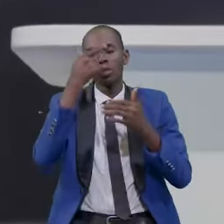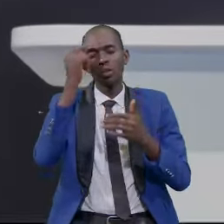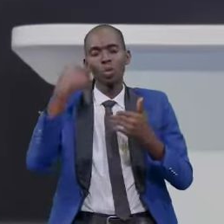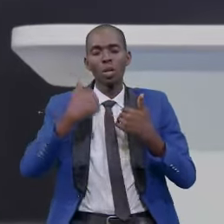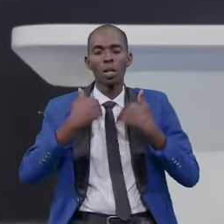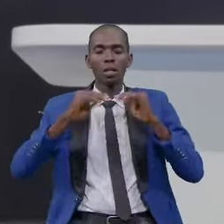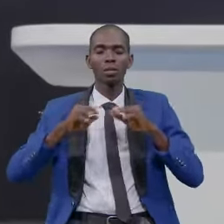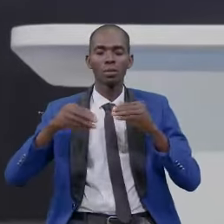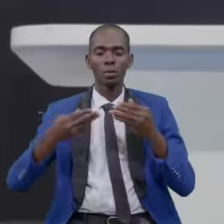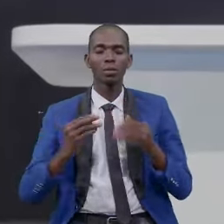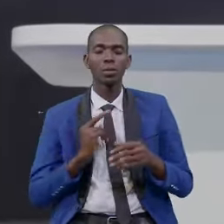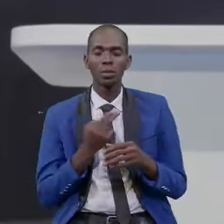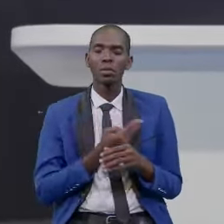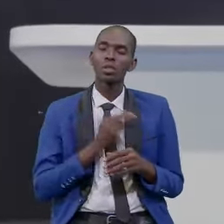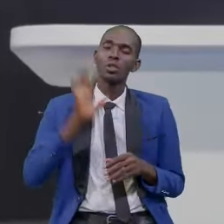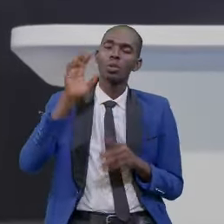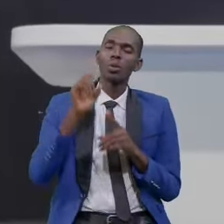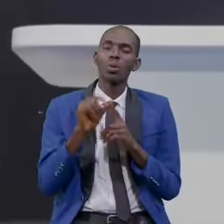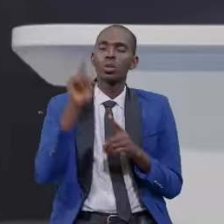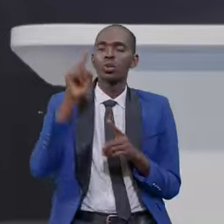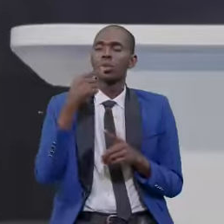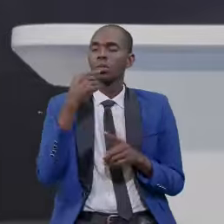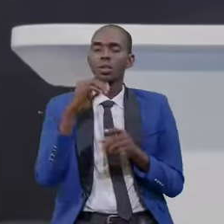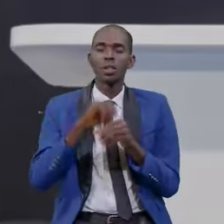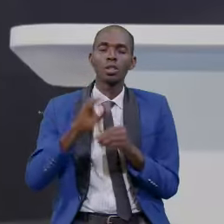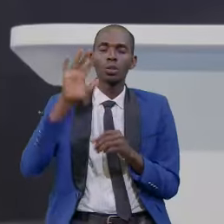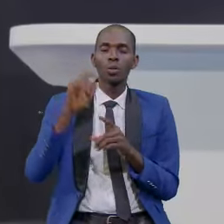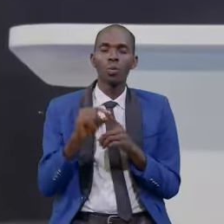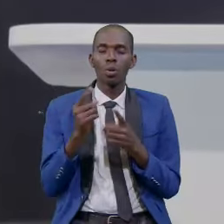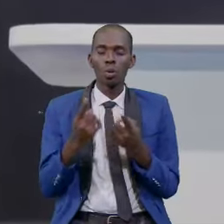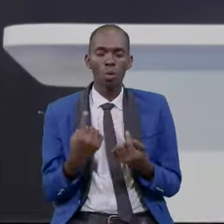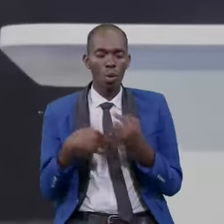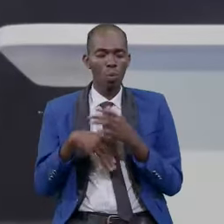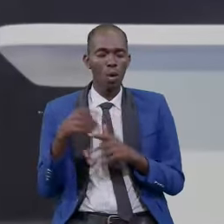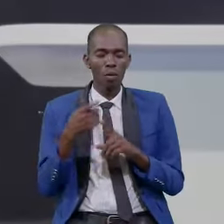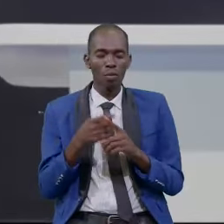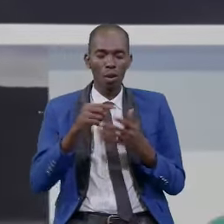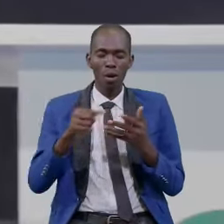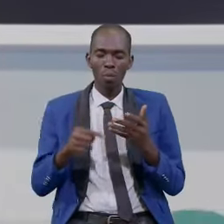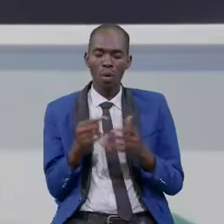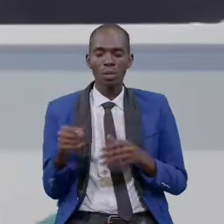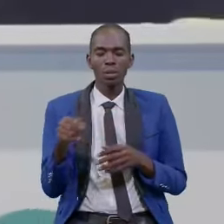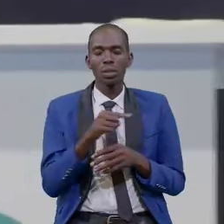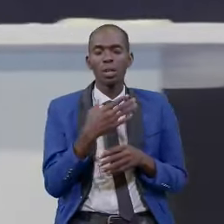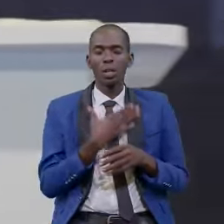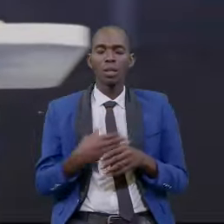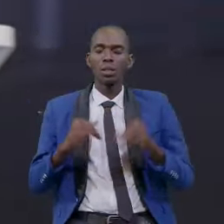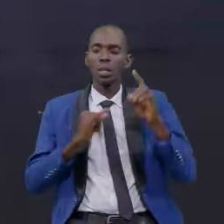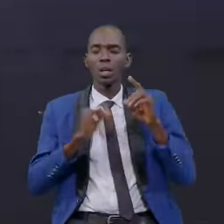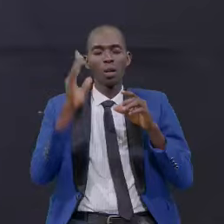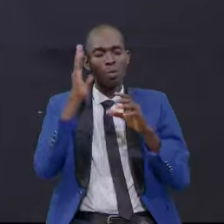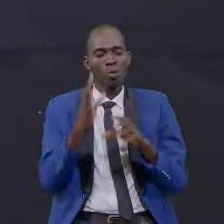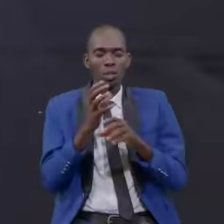You said, come out from among them, and I will receive you, and I will be a father unto you, and you shall be